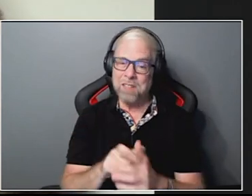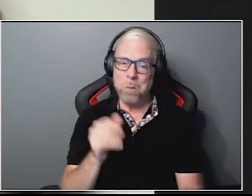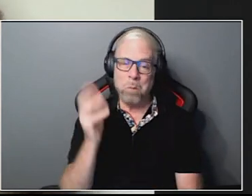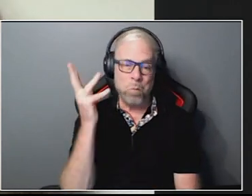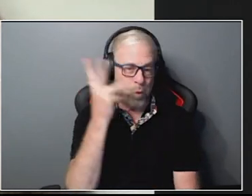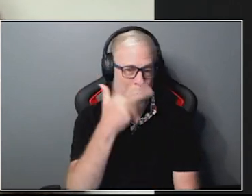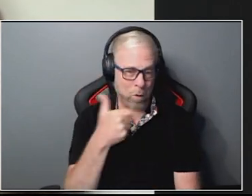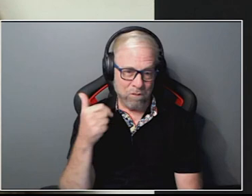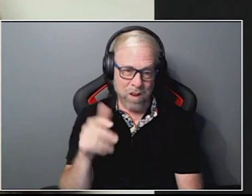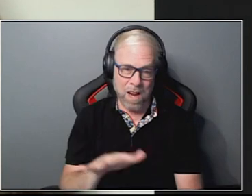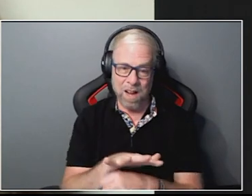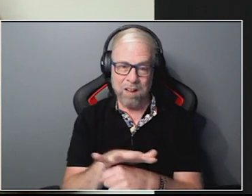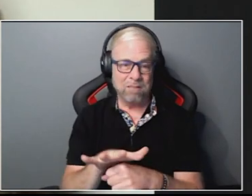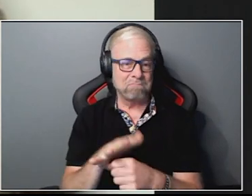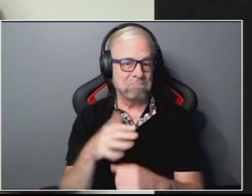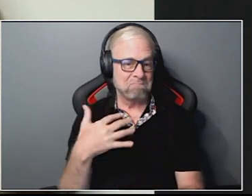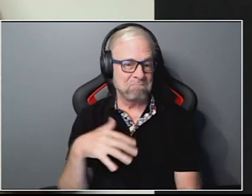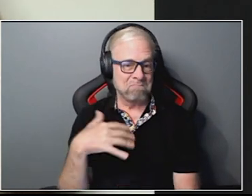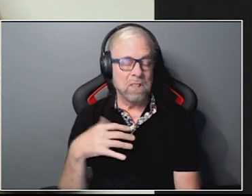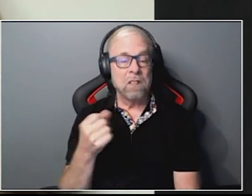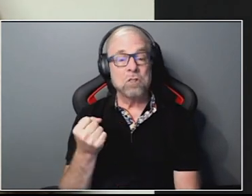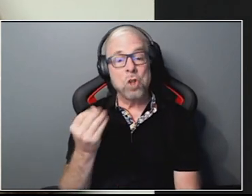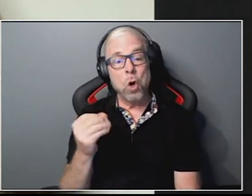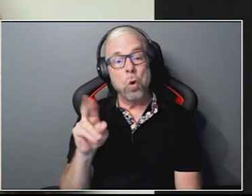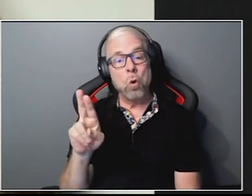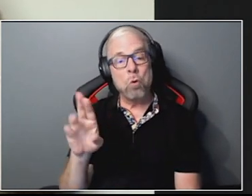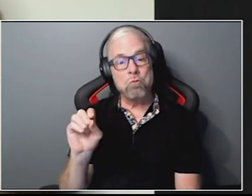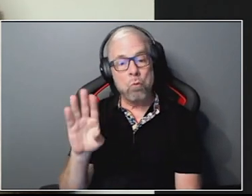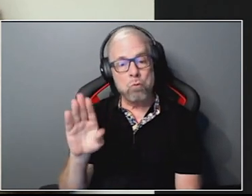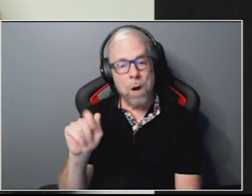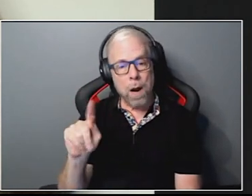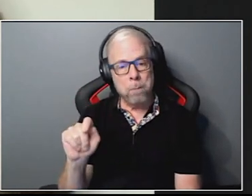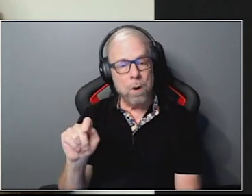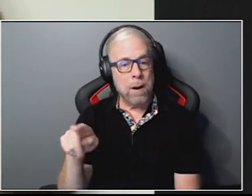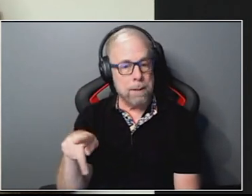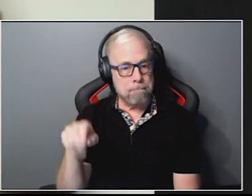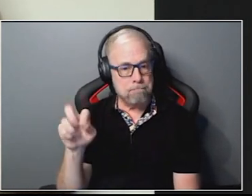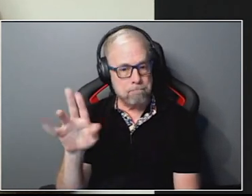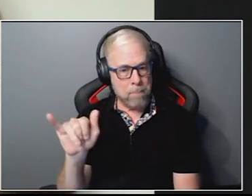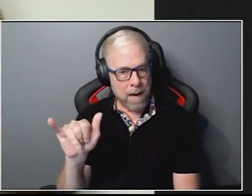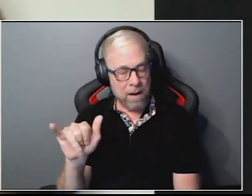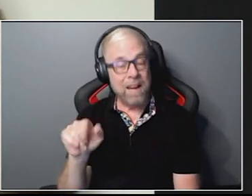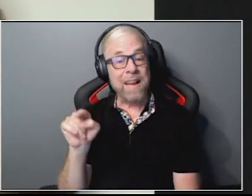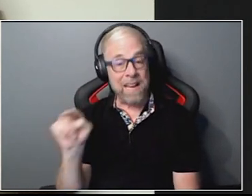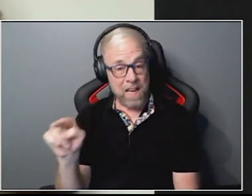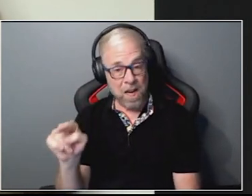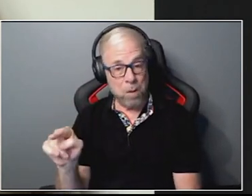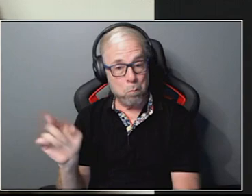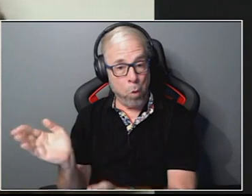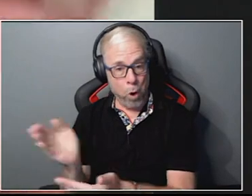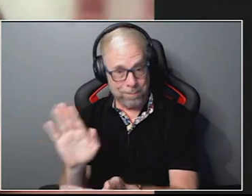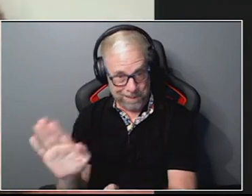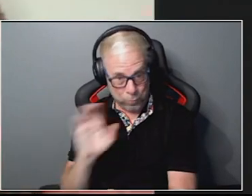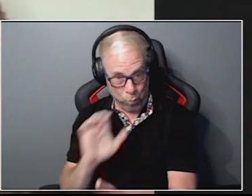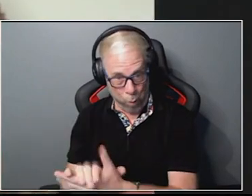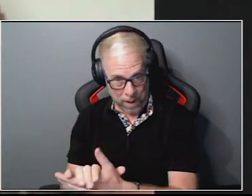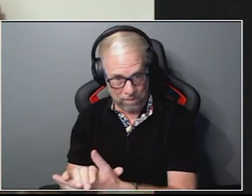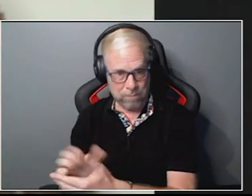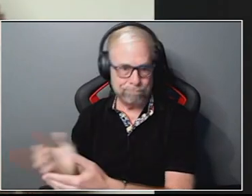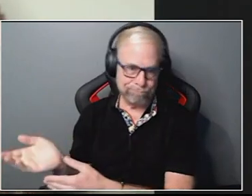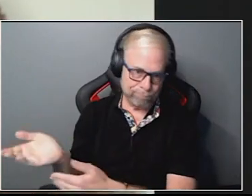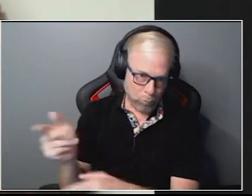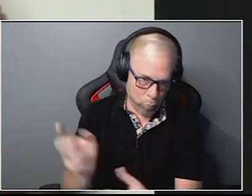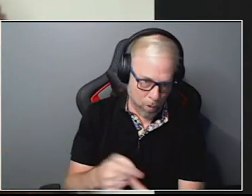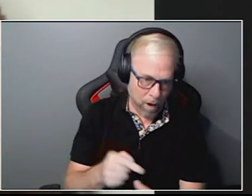And so Robert Peary brought his wife on our first expedition. And so all of us are out